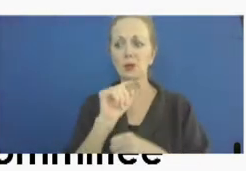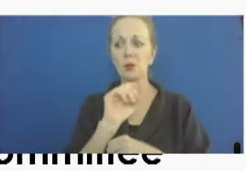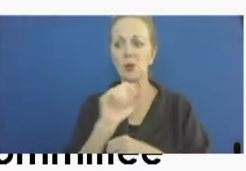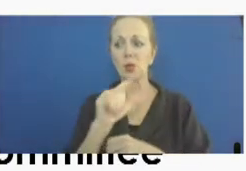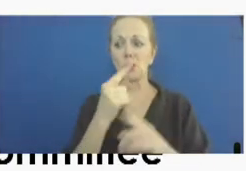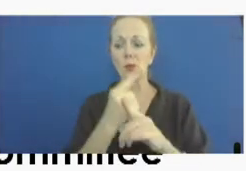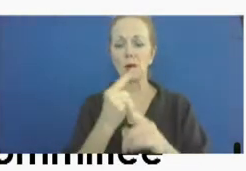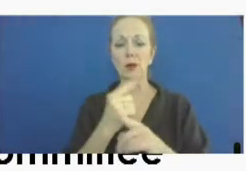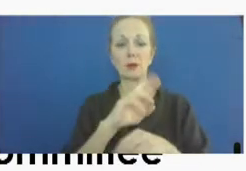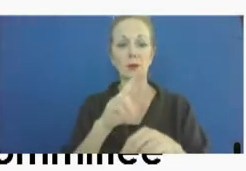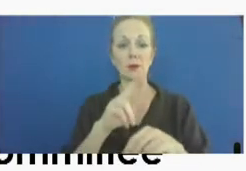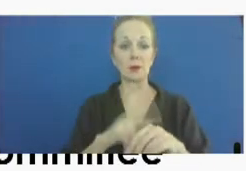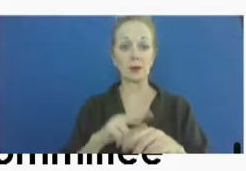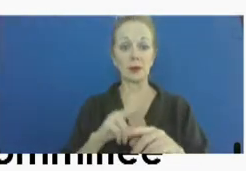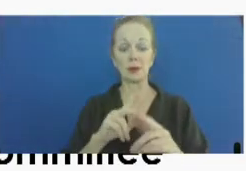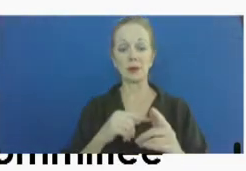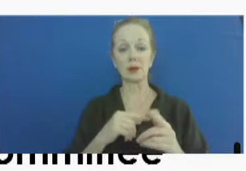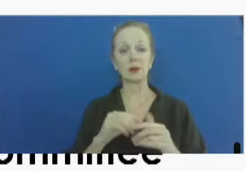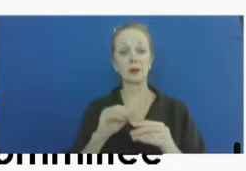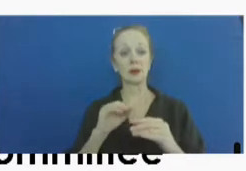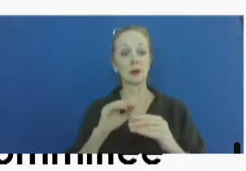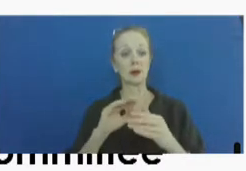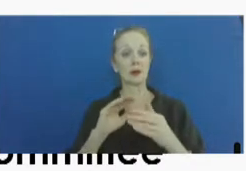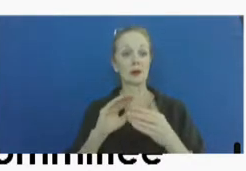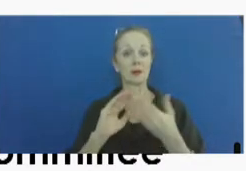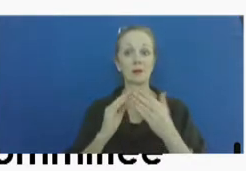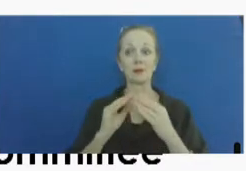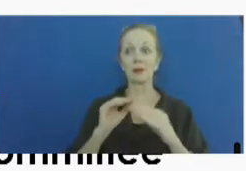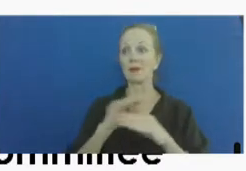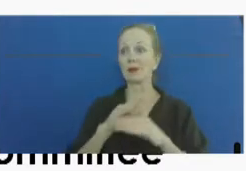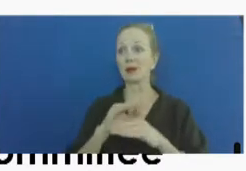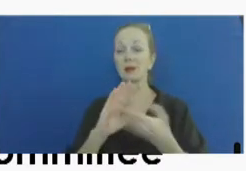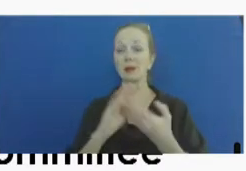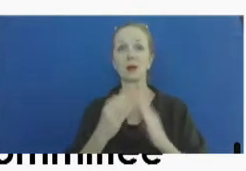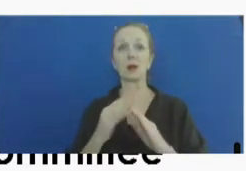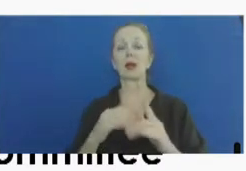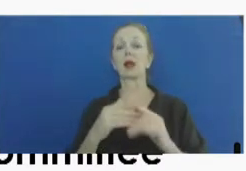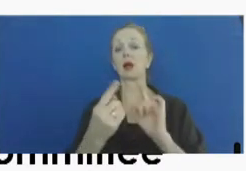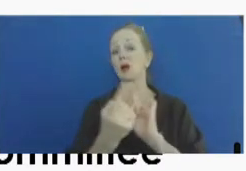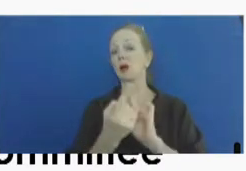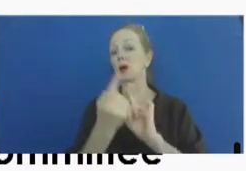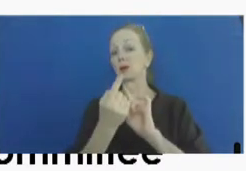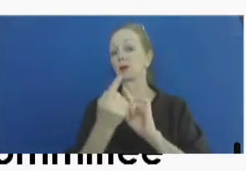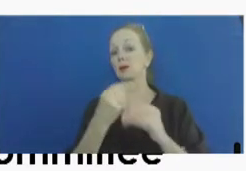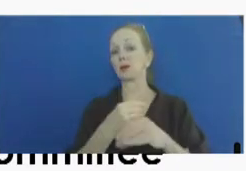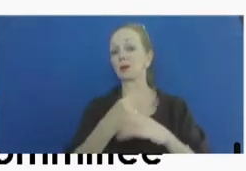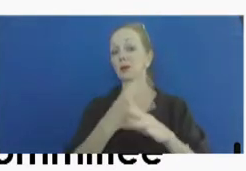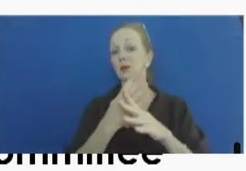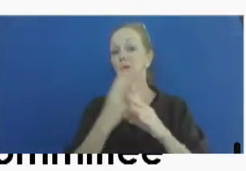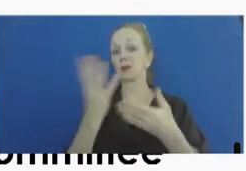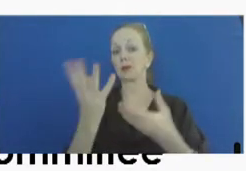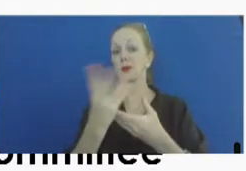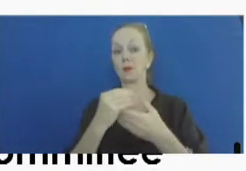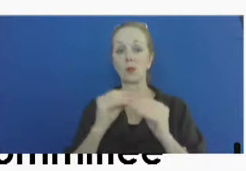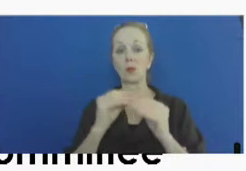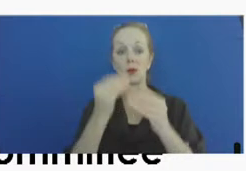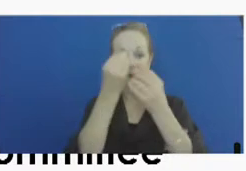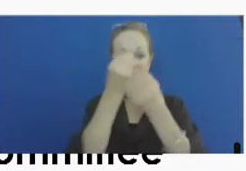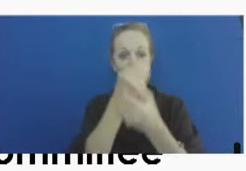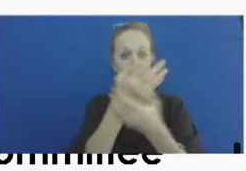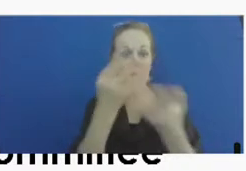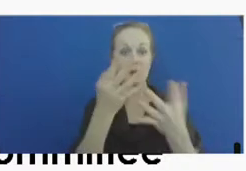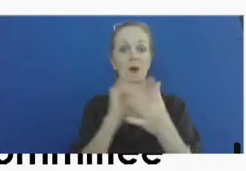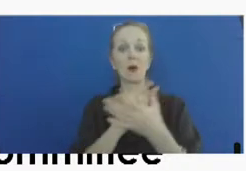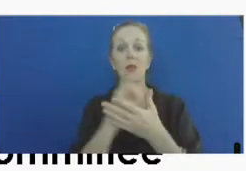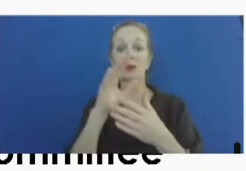course, going to our advisory committee, having stakeholder meetings, having in-person and virtual engagement. We'll have more information on all of our